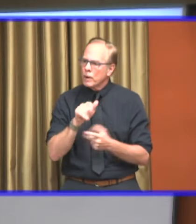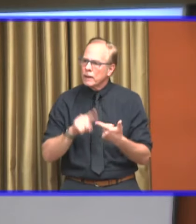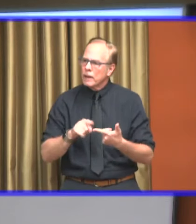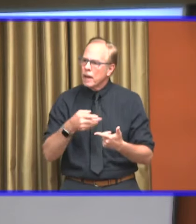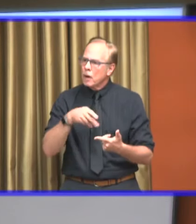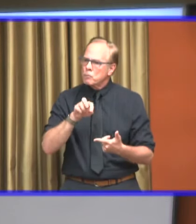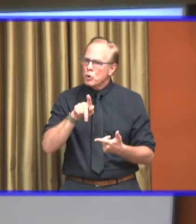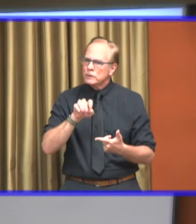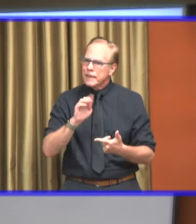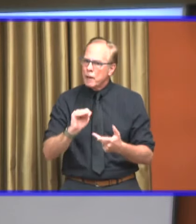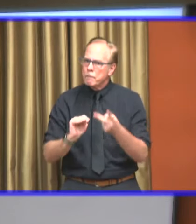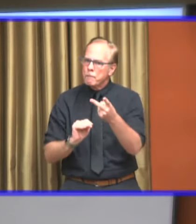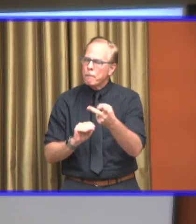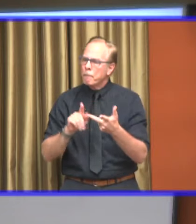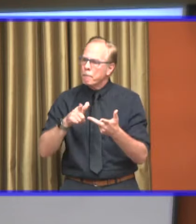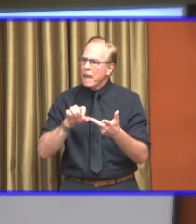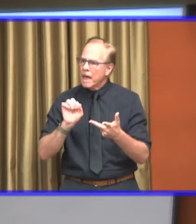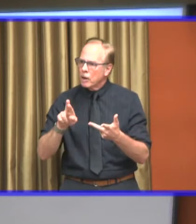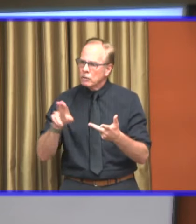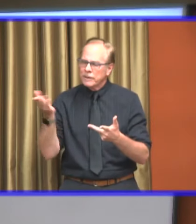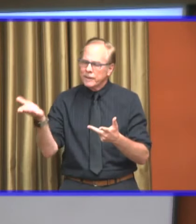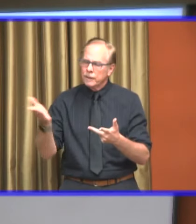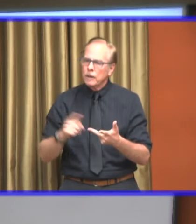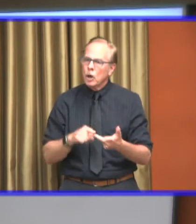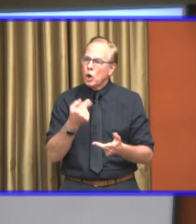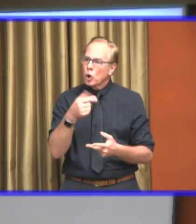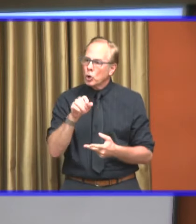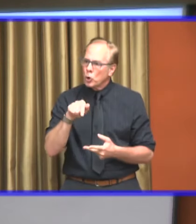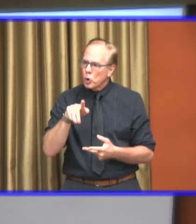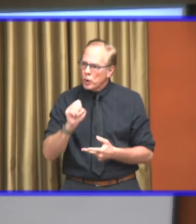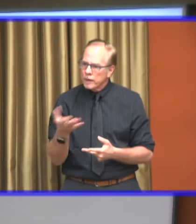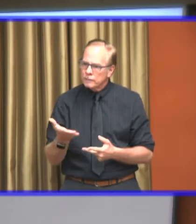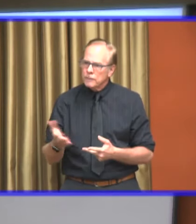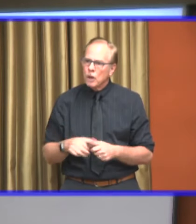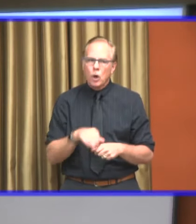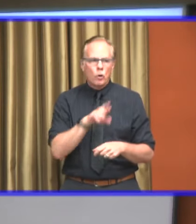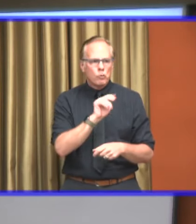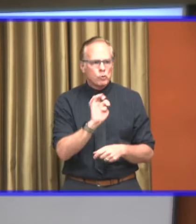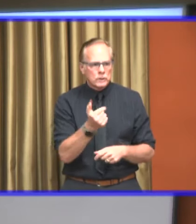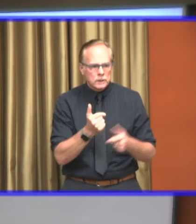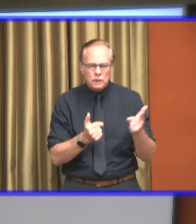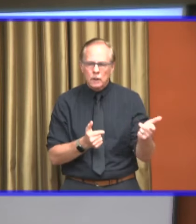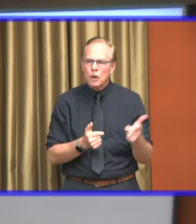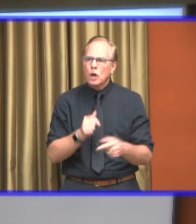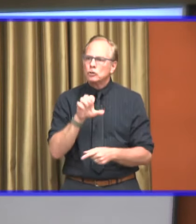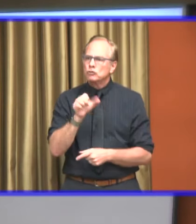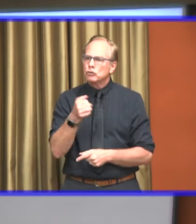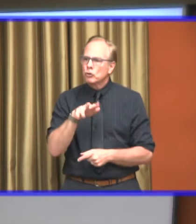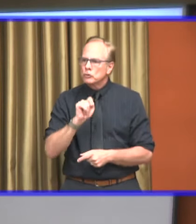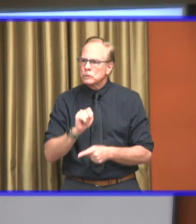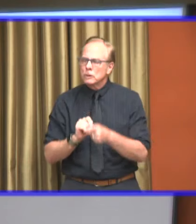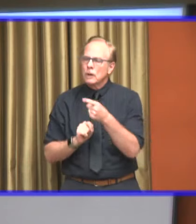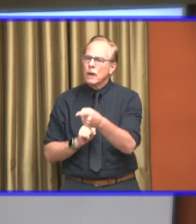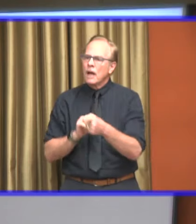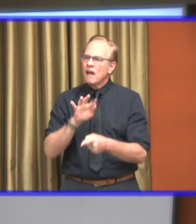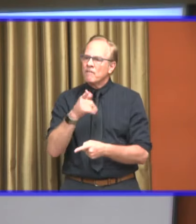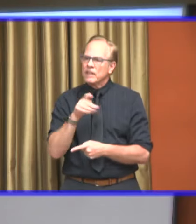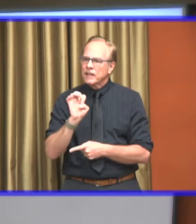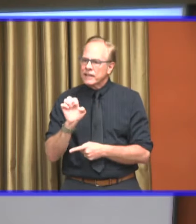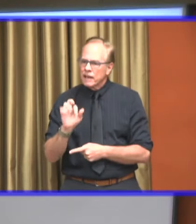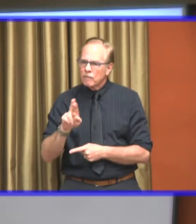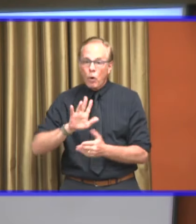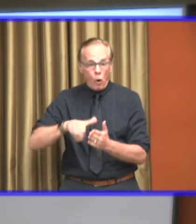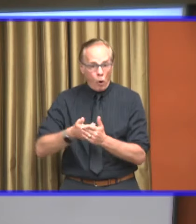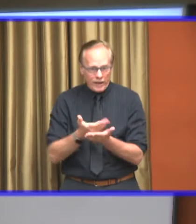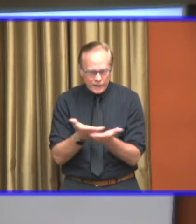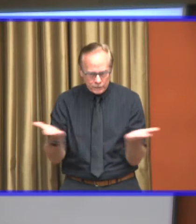Tem Orr, Here. Councilman Blair, Here. Councilman Good, Here. Councilmember Roosing, Here. Councilwoman Scholl, here, and Councilman Sischka. Here. All are